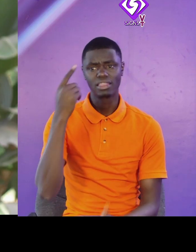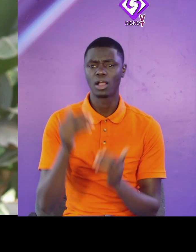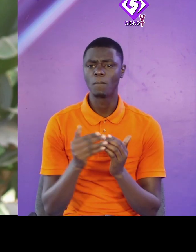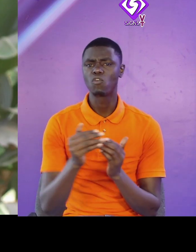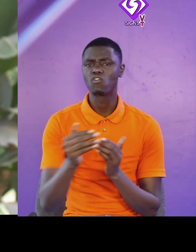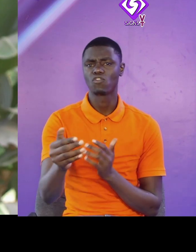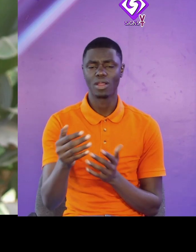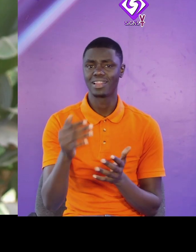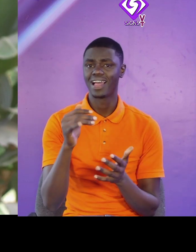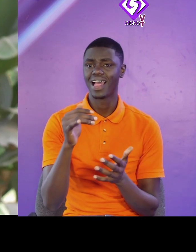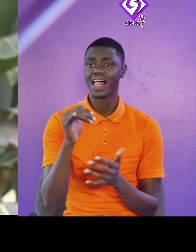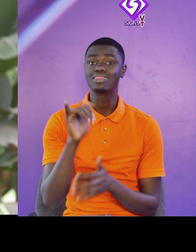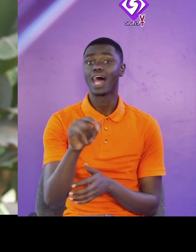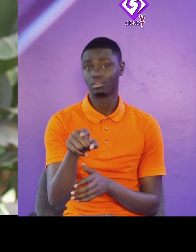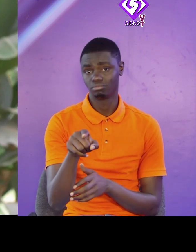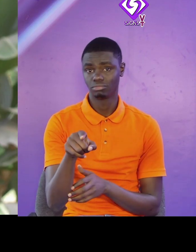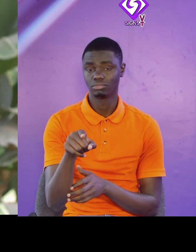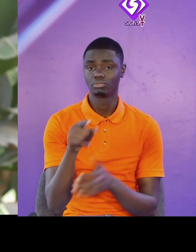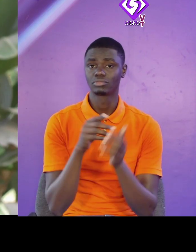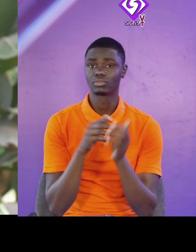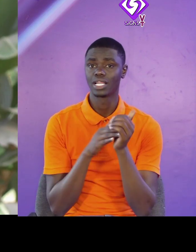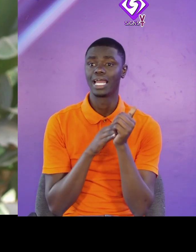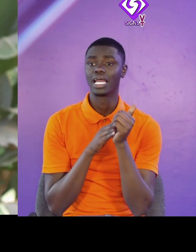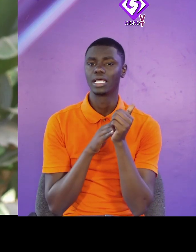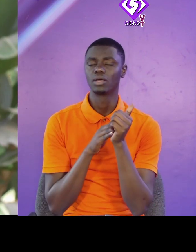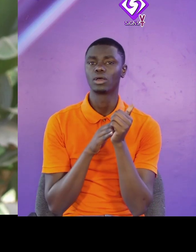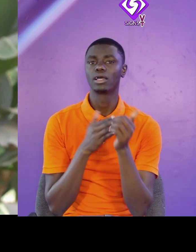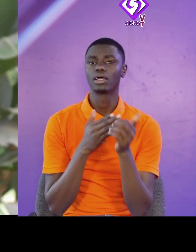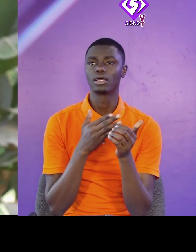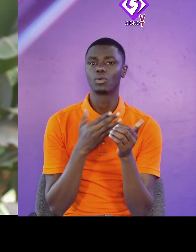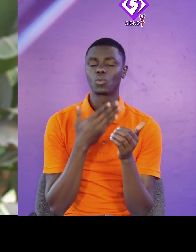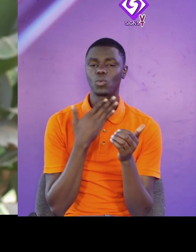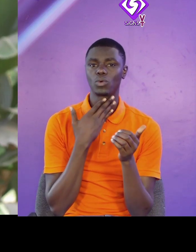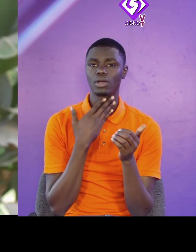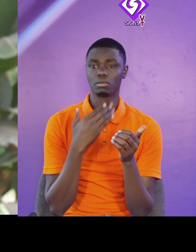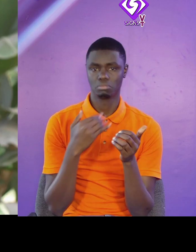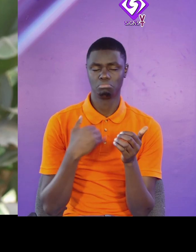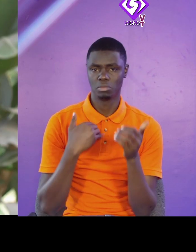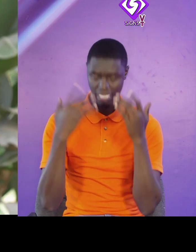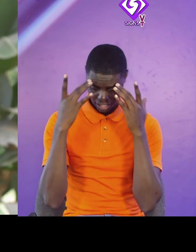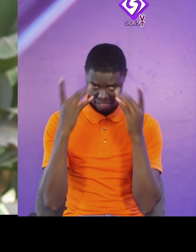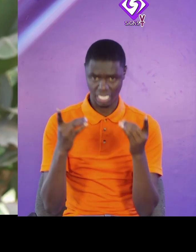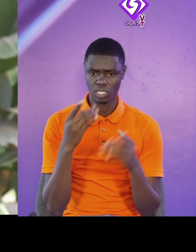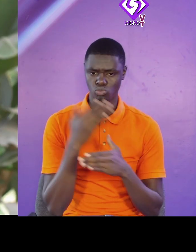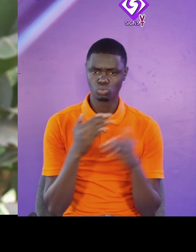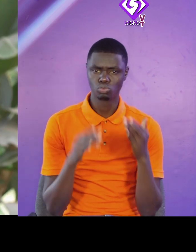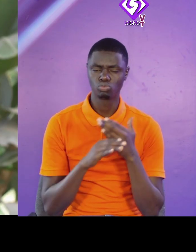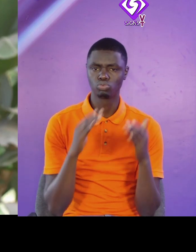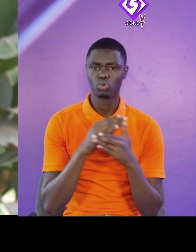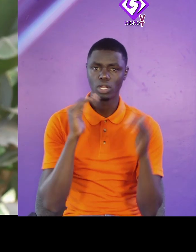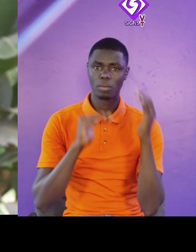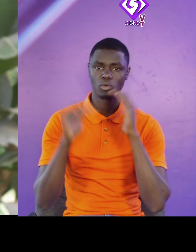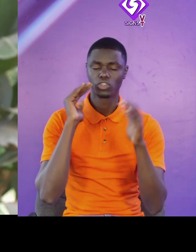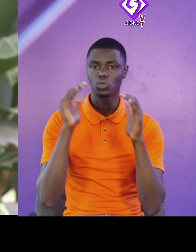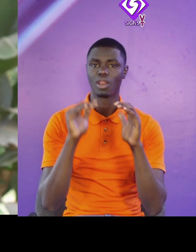kind of now led this desire for me to build up the skills and knowledge on a professional level, to